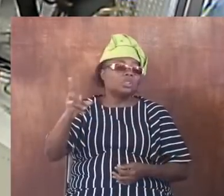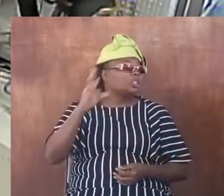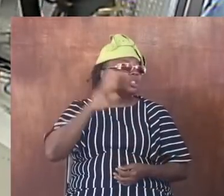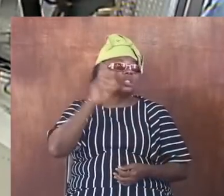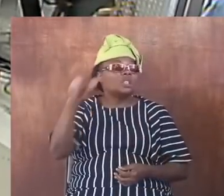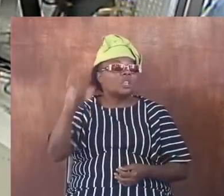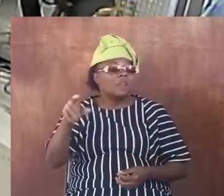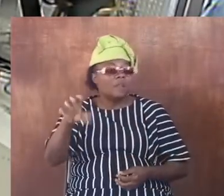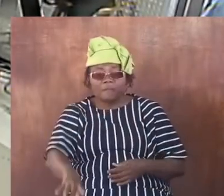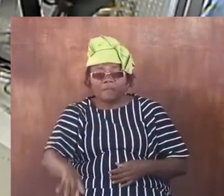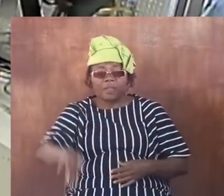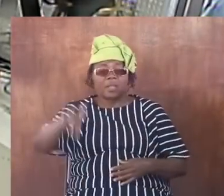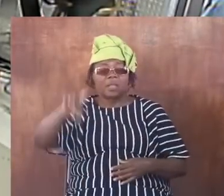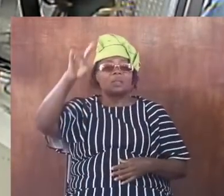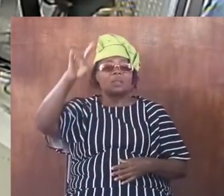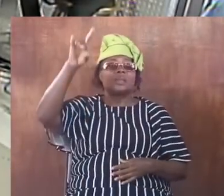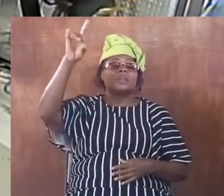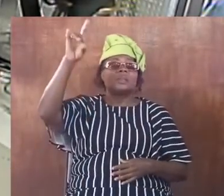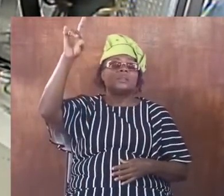soul shall